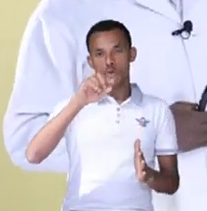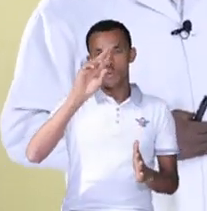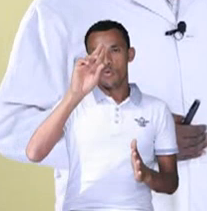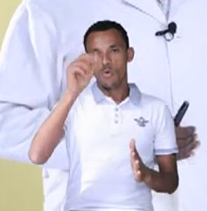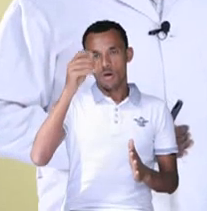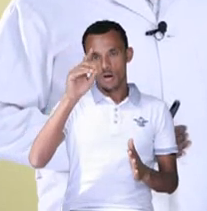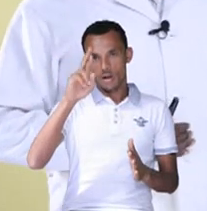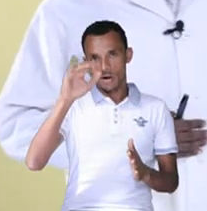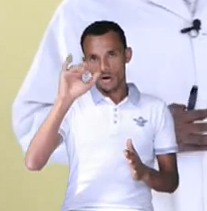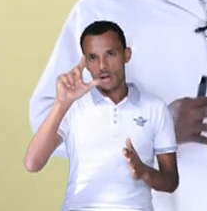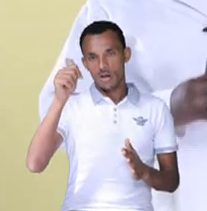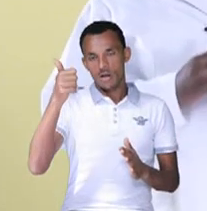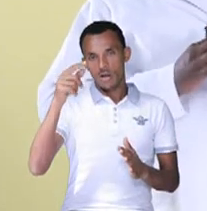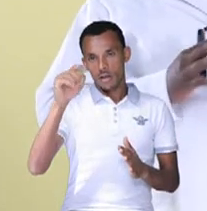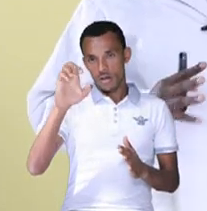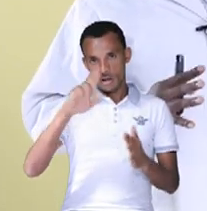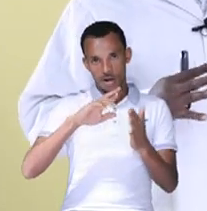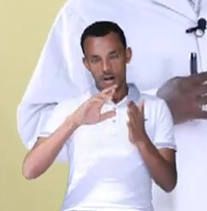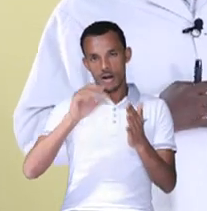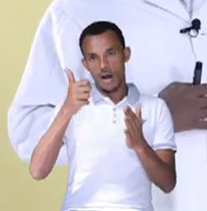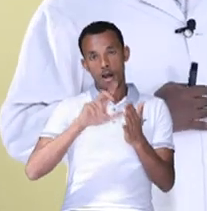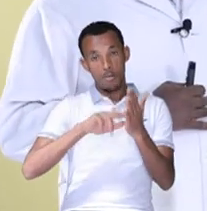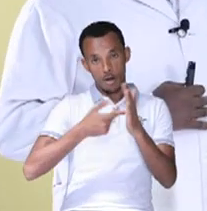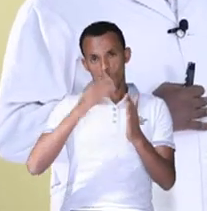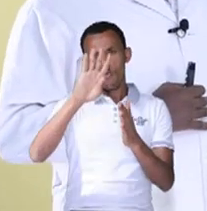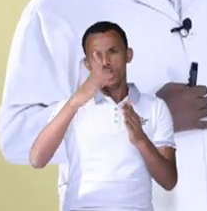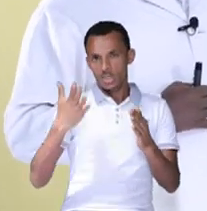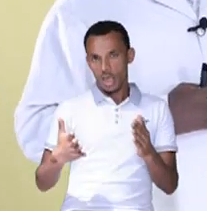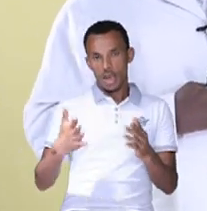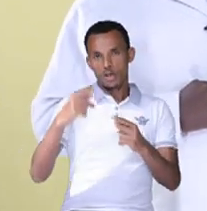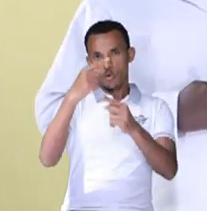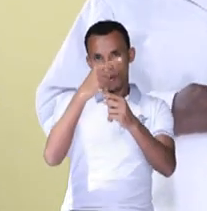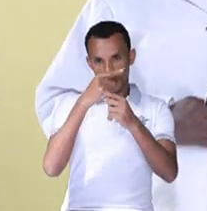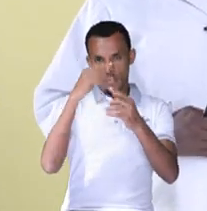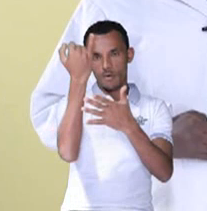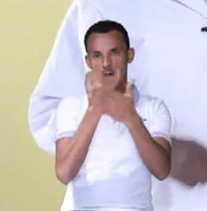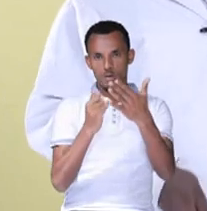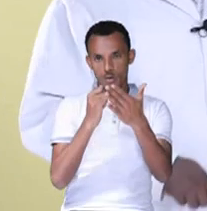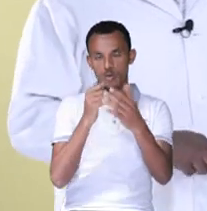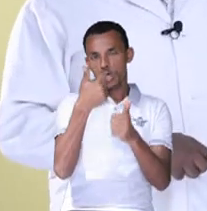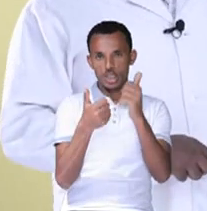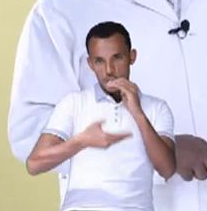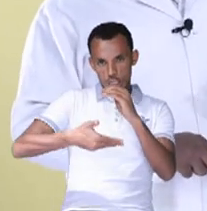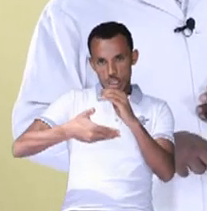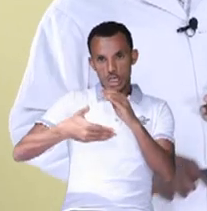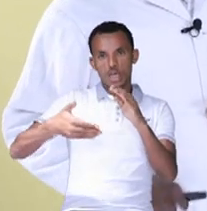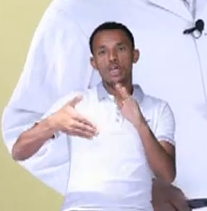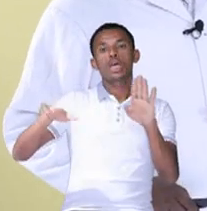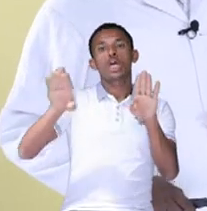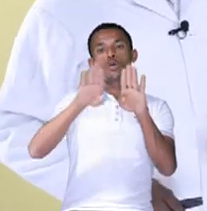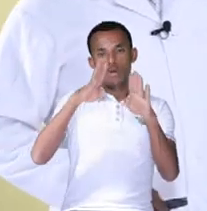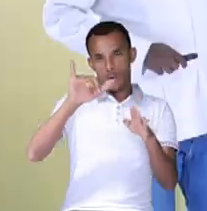Quadrilaterals is a four-sided geometric figure which bounded or enclosed by the line